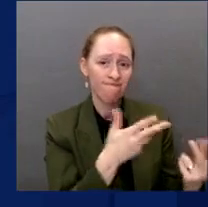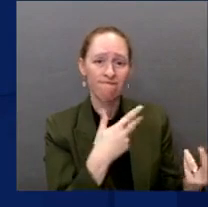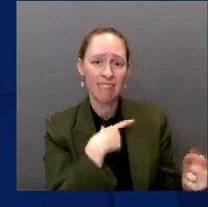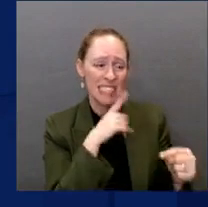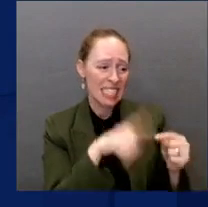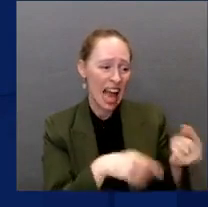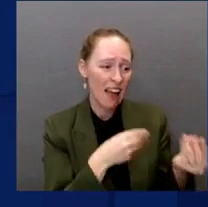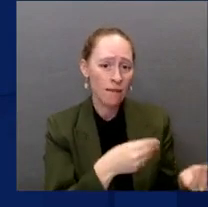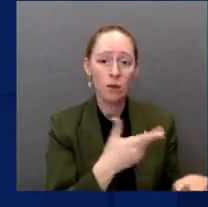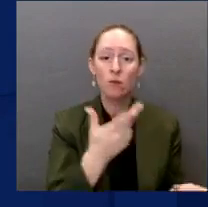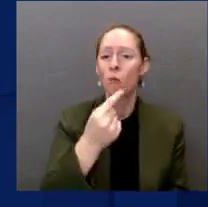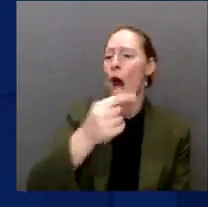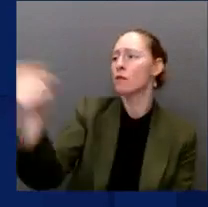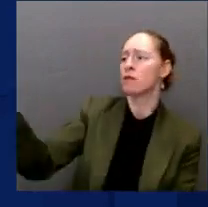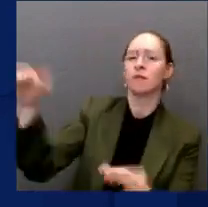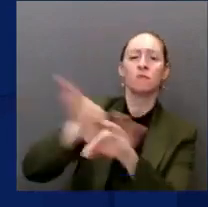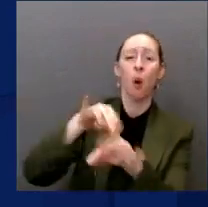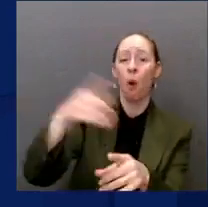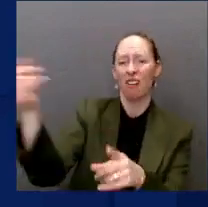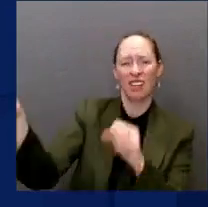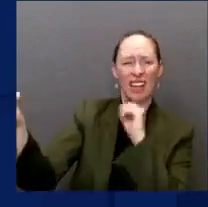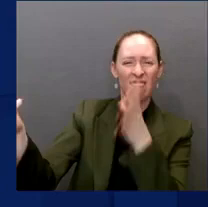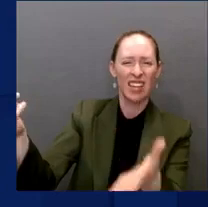really mean it. Worldwide.